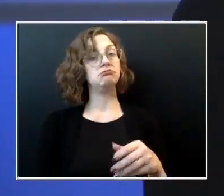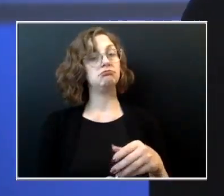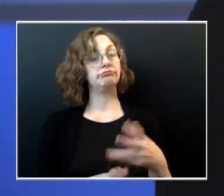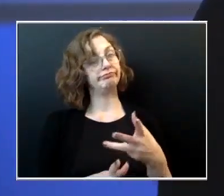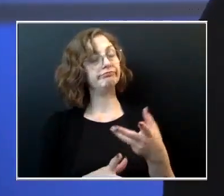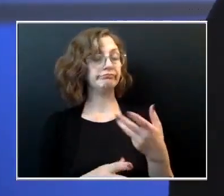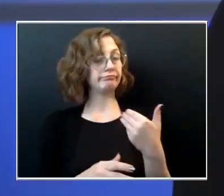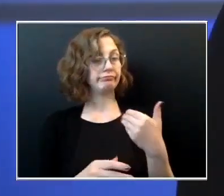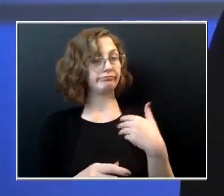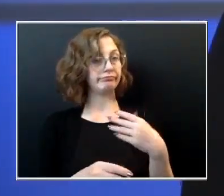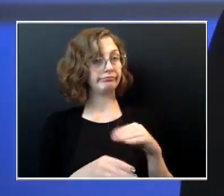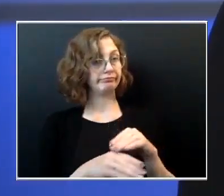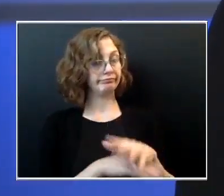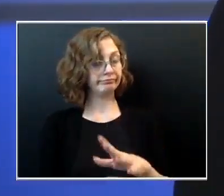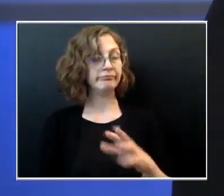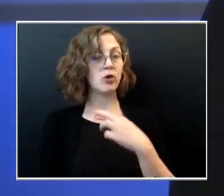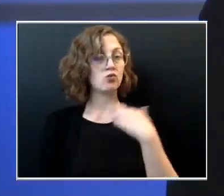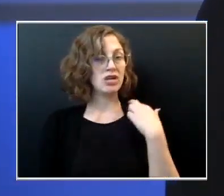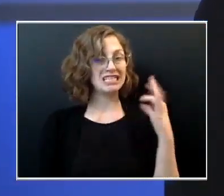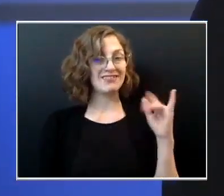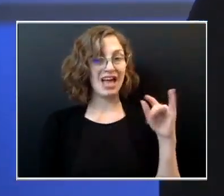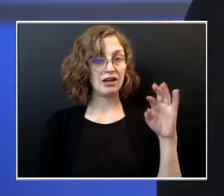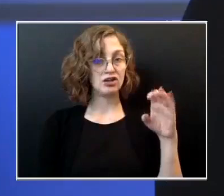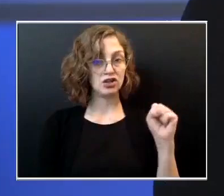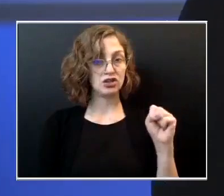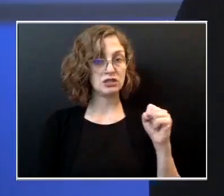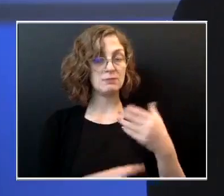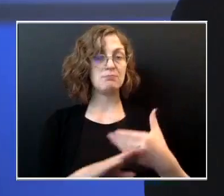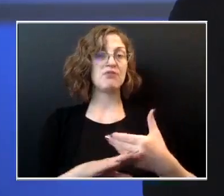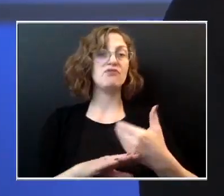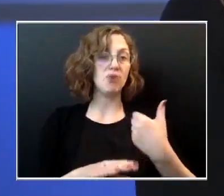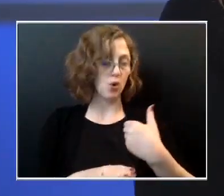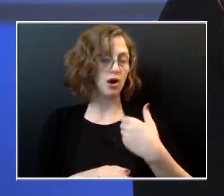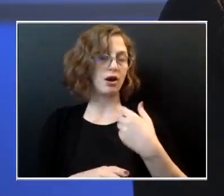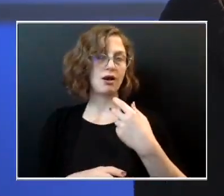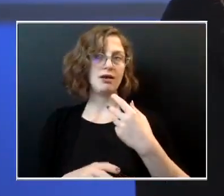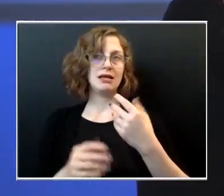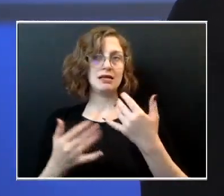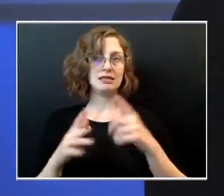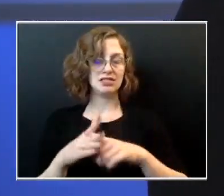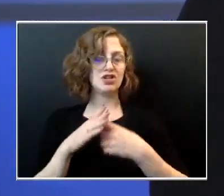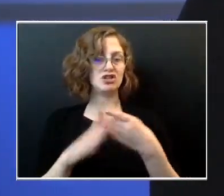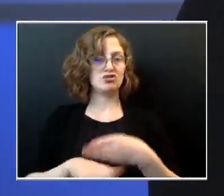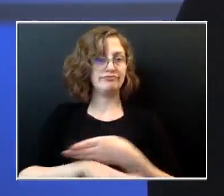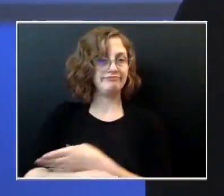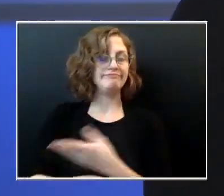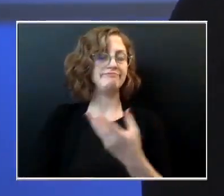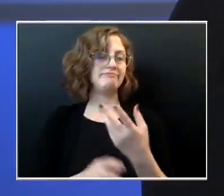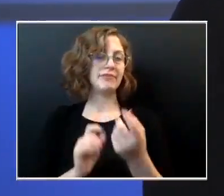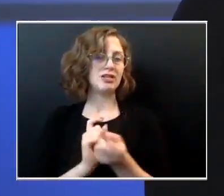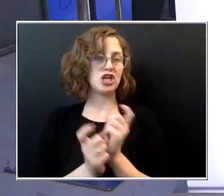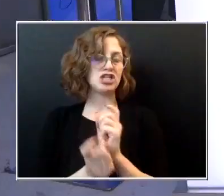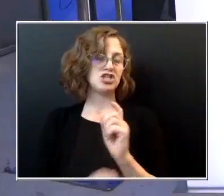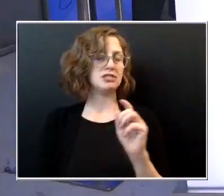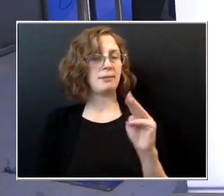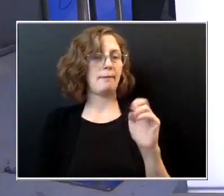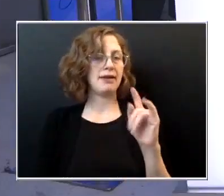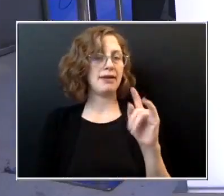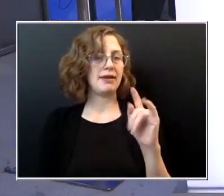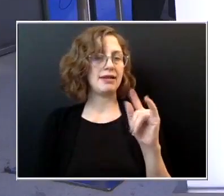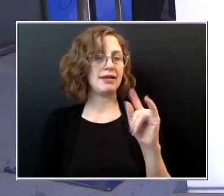in glucose metabolism are seen. So I think that heat therapy for some of these other metabolic disorders might be worthwhile.